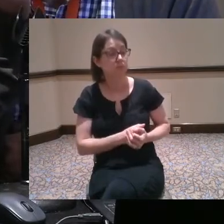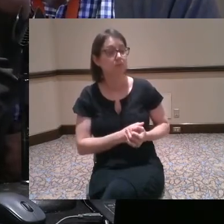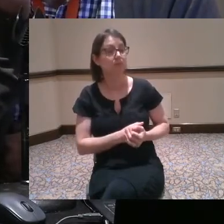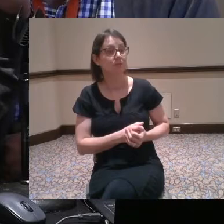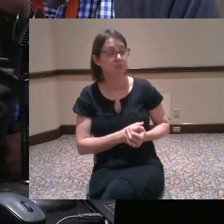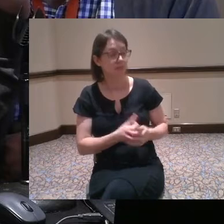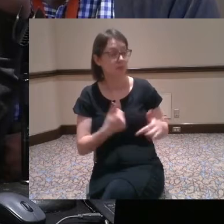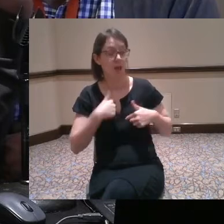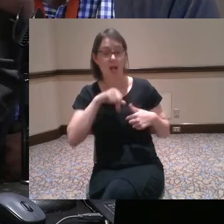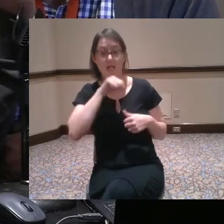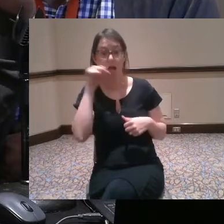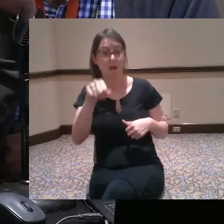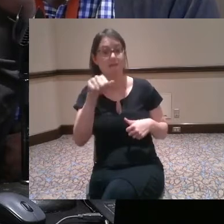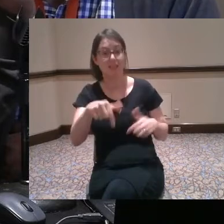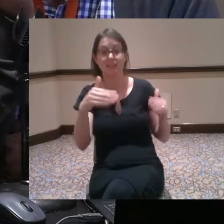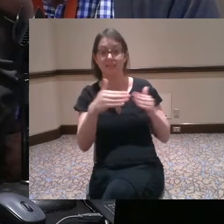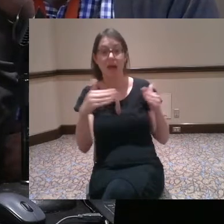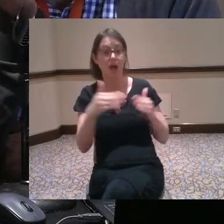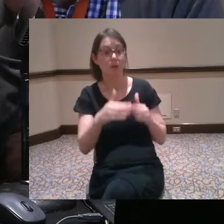I'm coming to love this town.